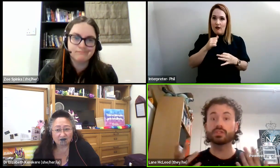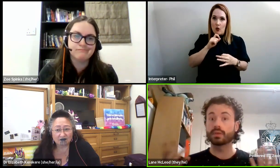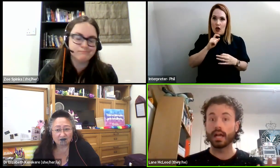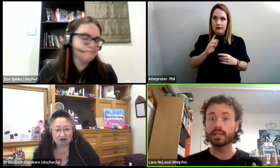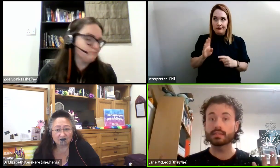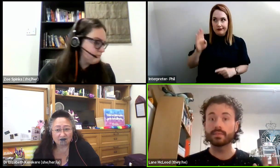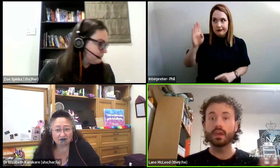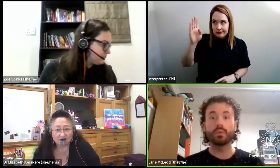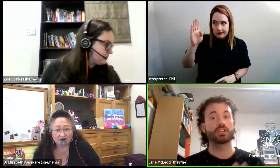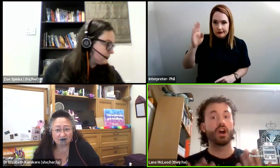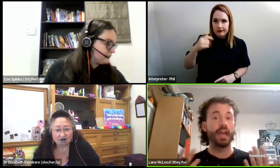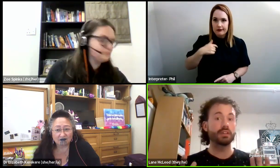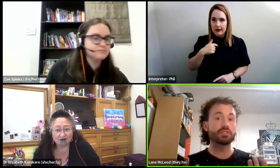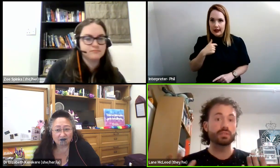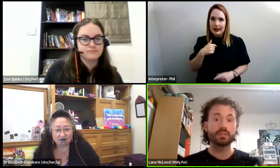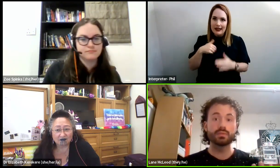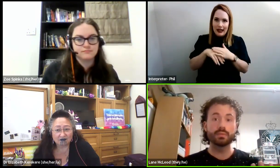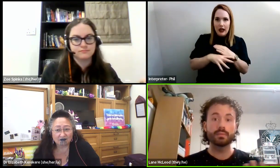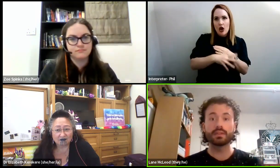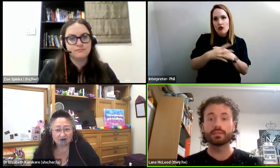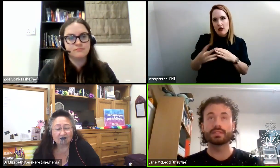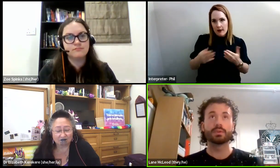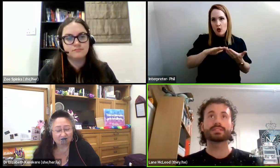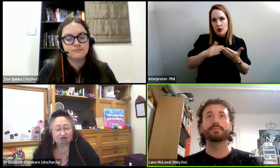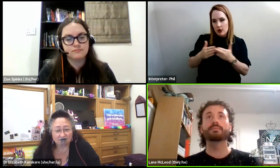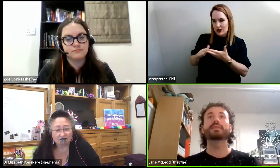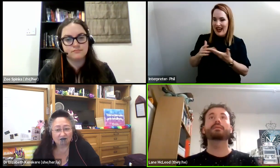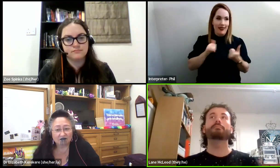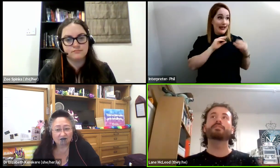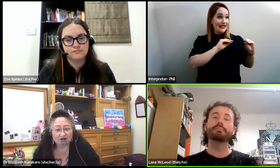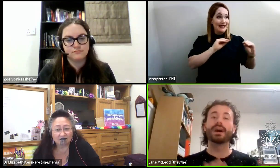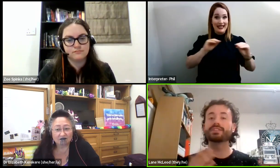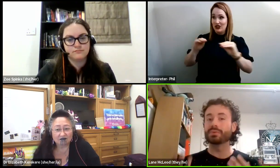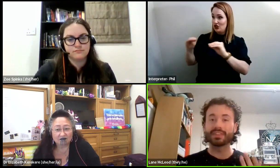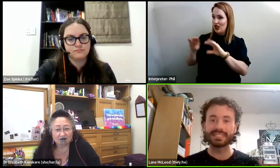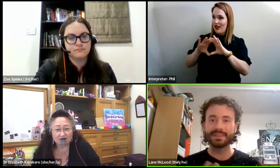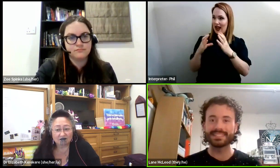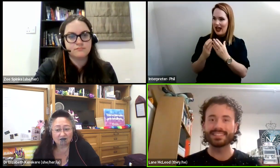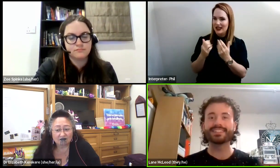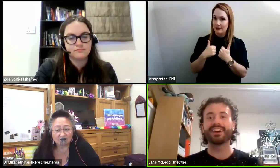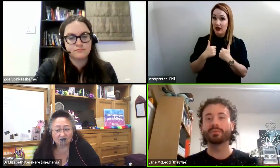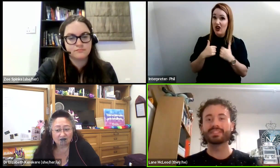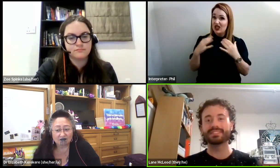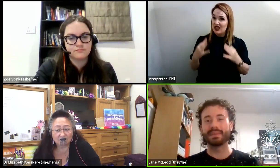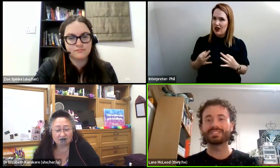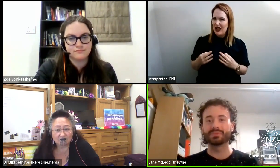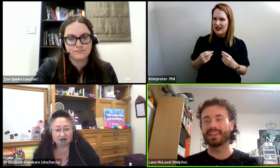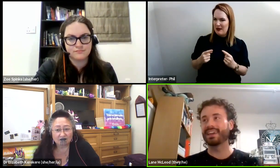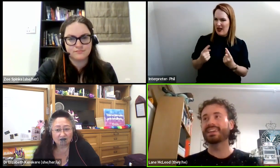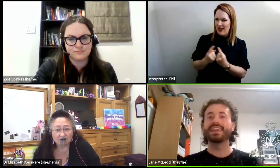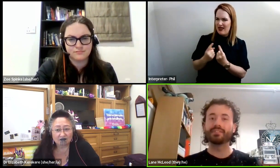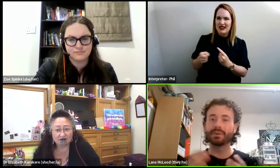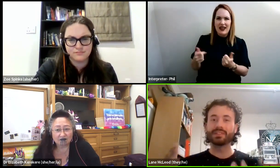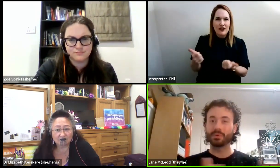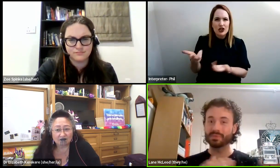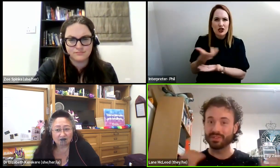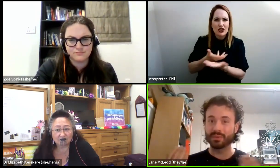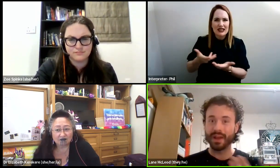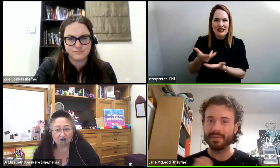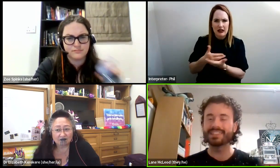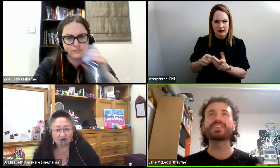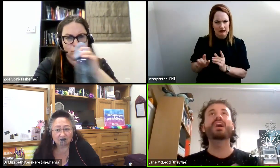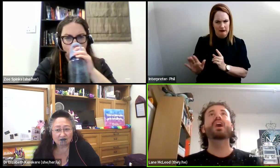and teach your class, which I chose to do because there were some very marginal things being said and I wanted to make sure that everyone in the